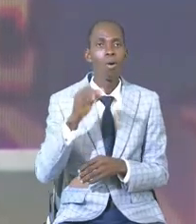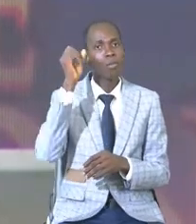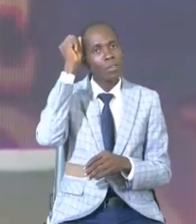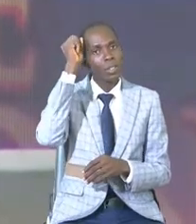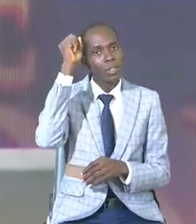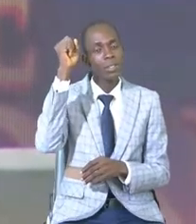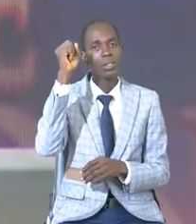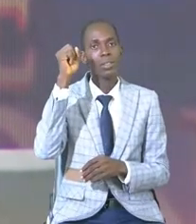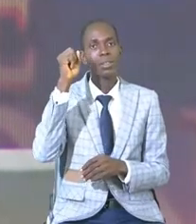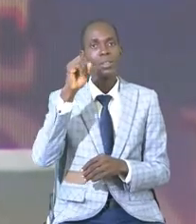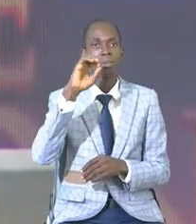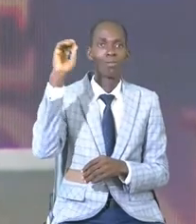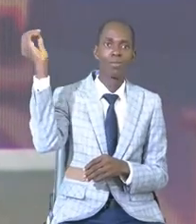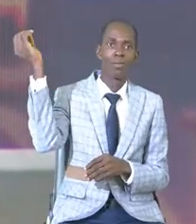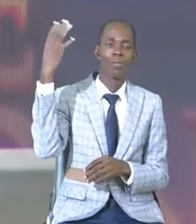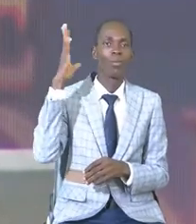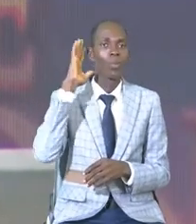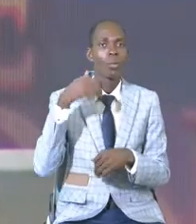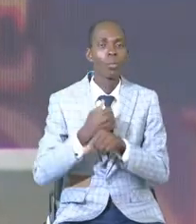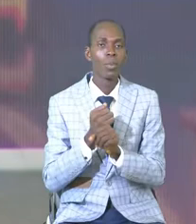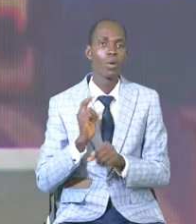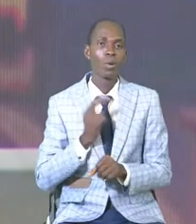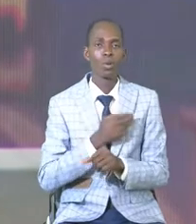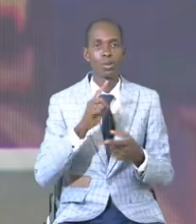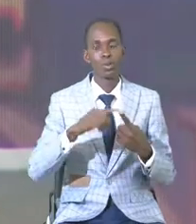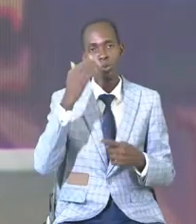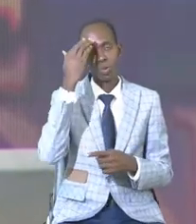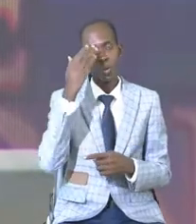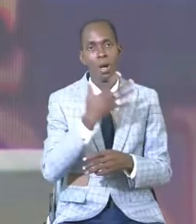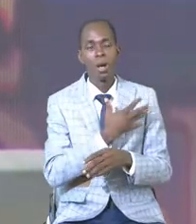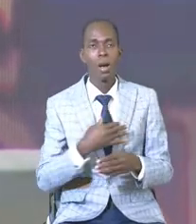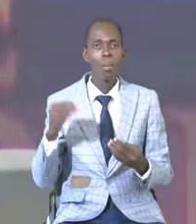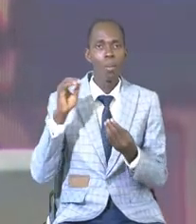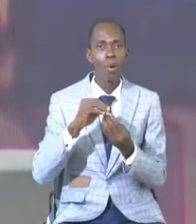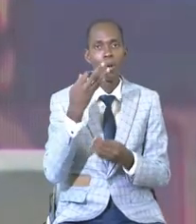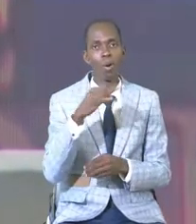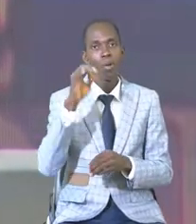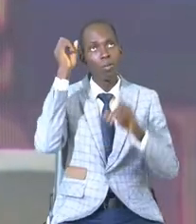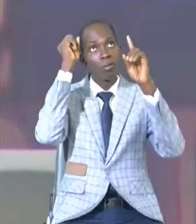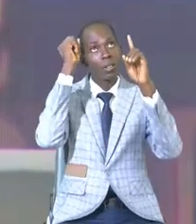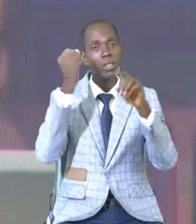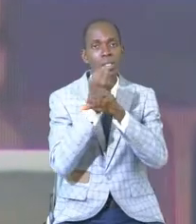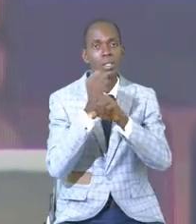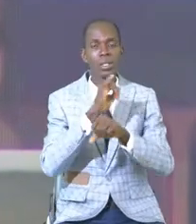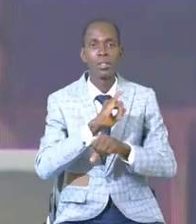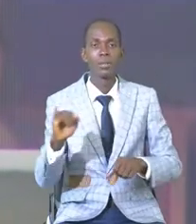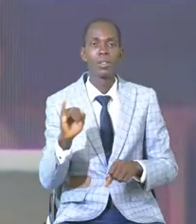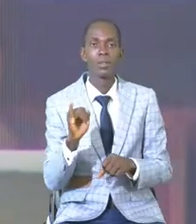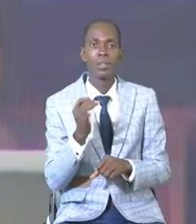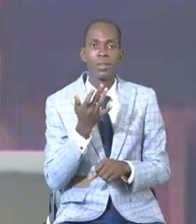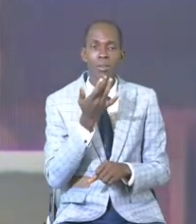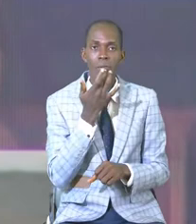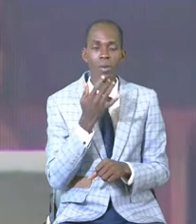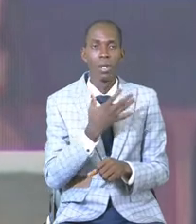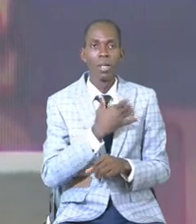it would make us to know, and more of his saving favor and saving grace